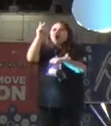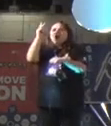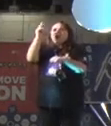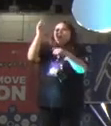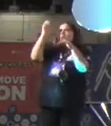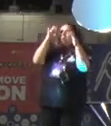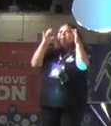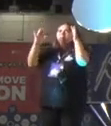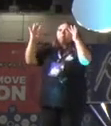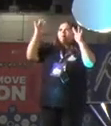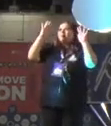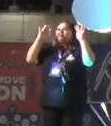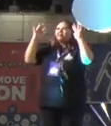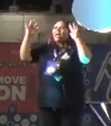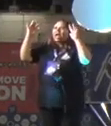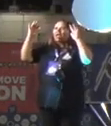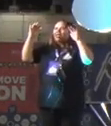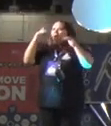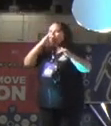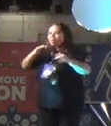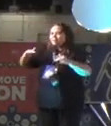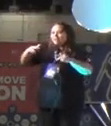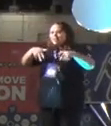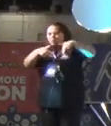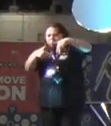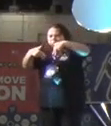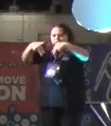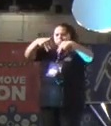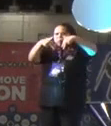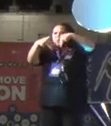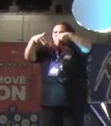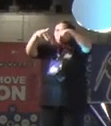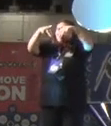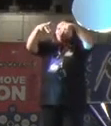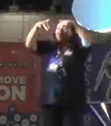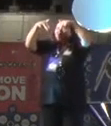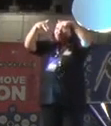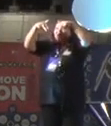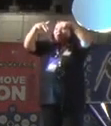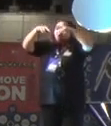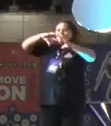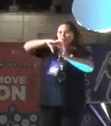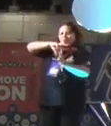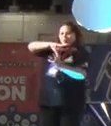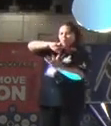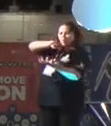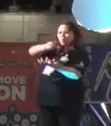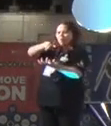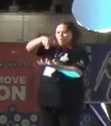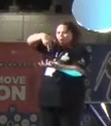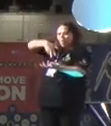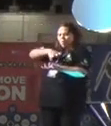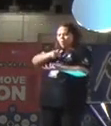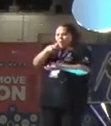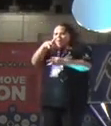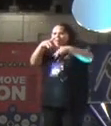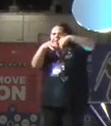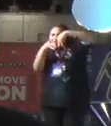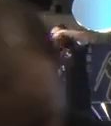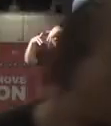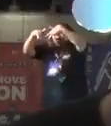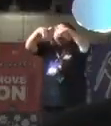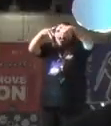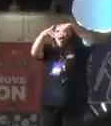space, and there'll be two of them, and they'll go through a computerized portal, and they'll fly around on a comet, as you see them